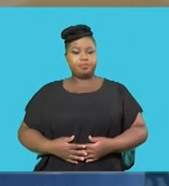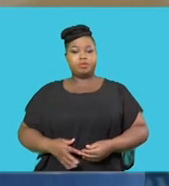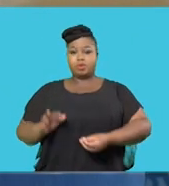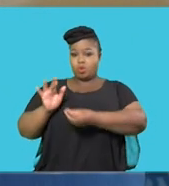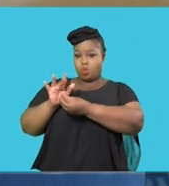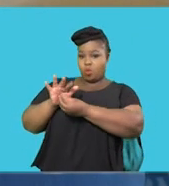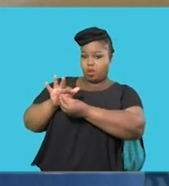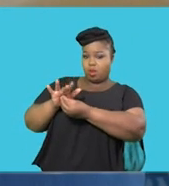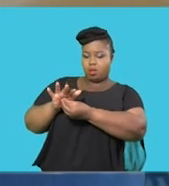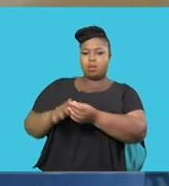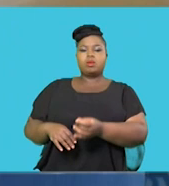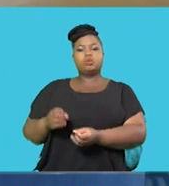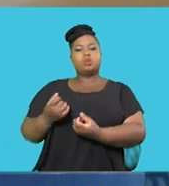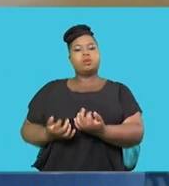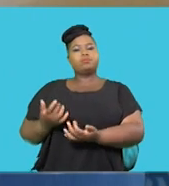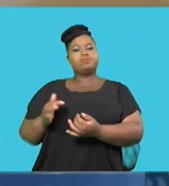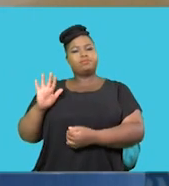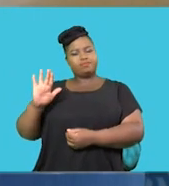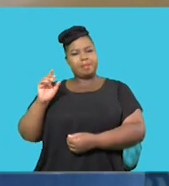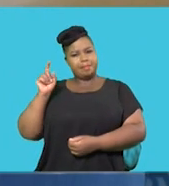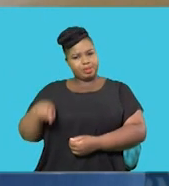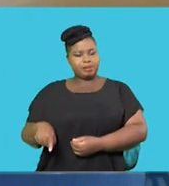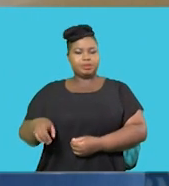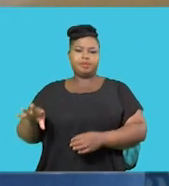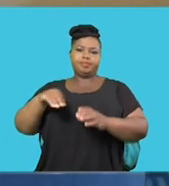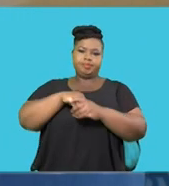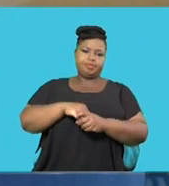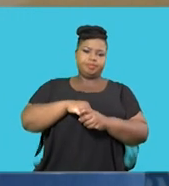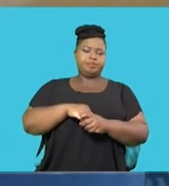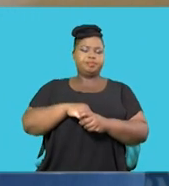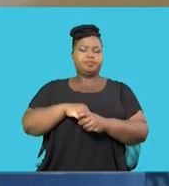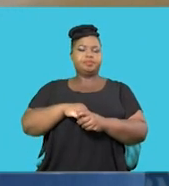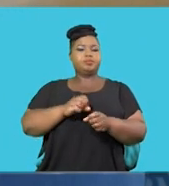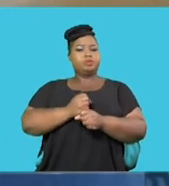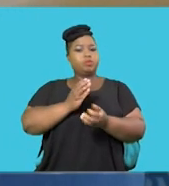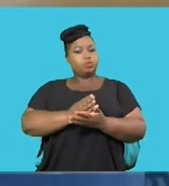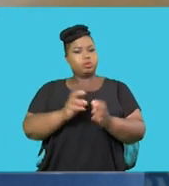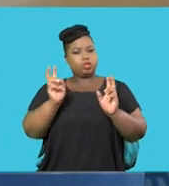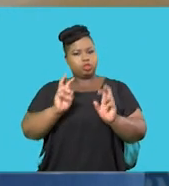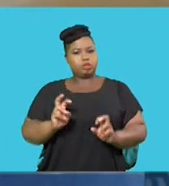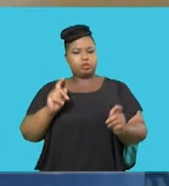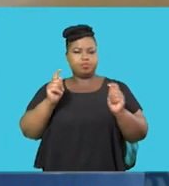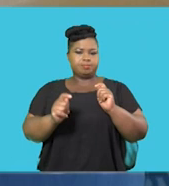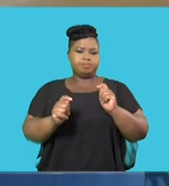gas, liquid fuels, must play a key part in the energy